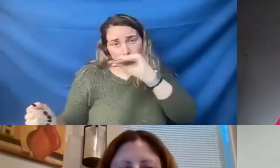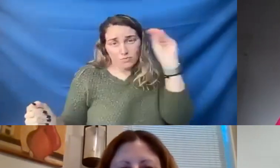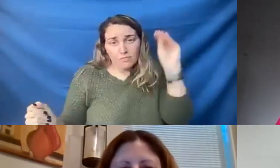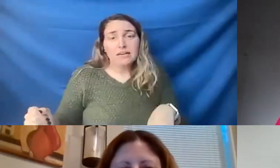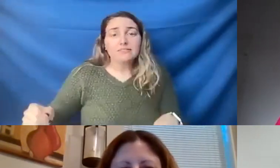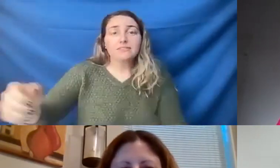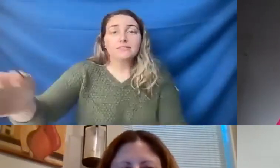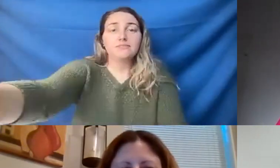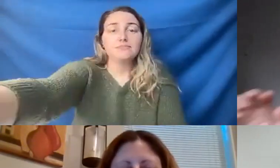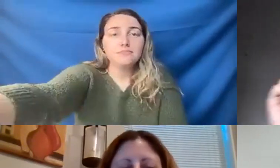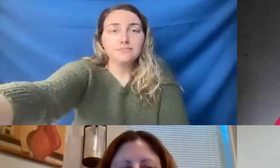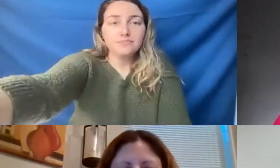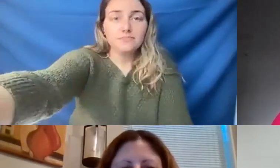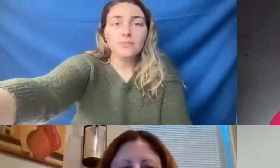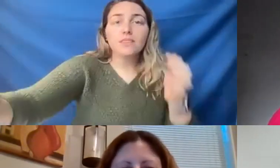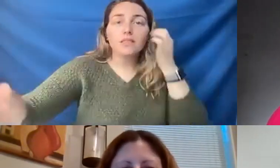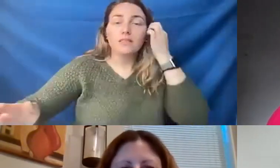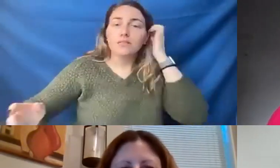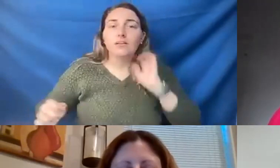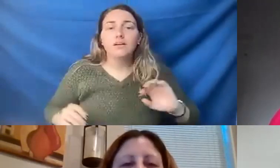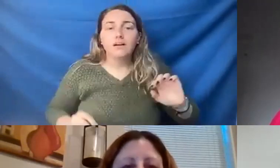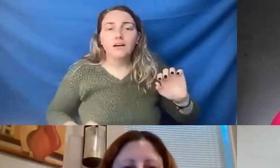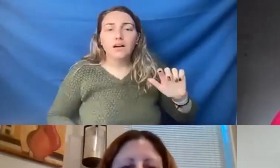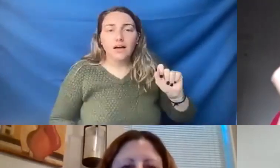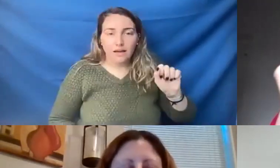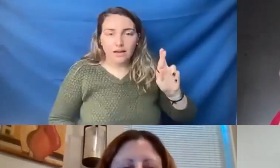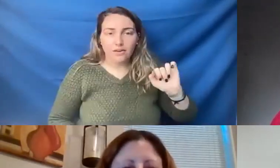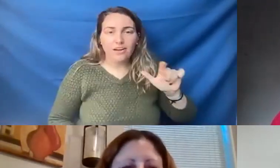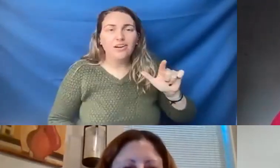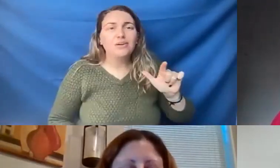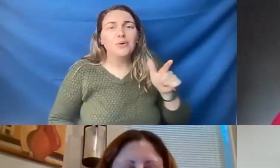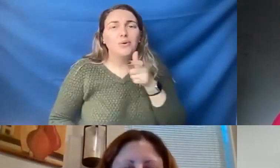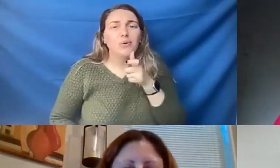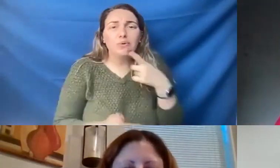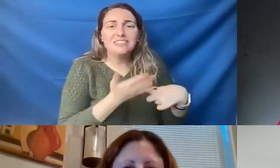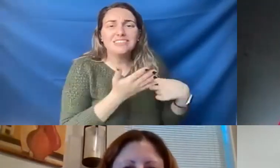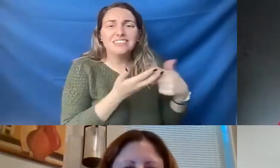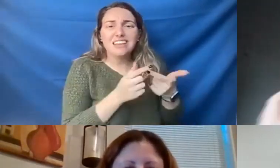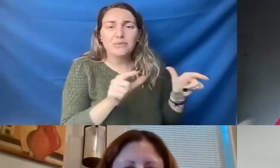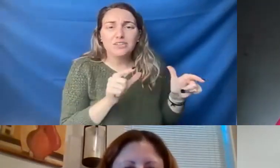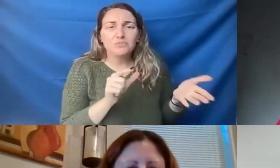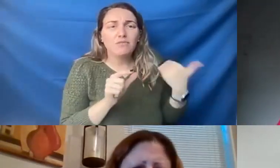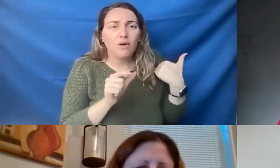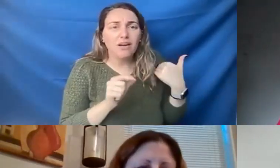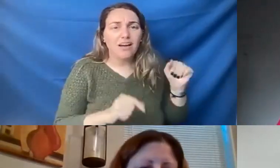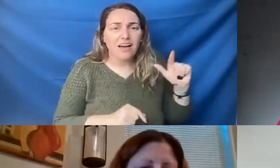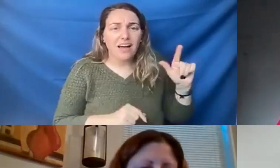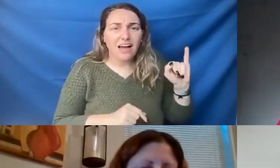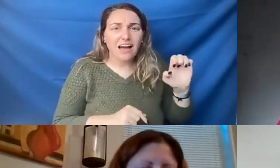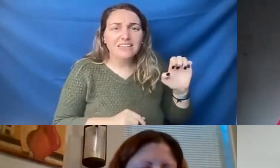on the language earlier, right? Or was it Allie? I think it was You're Allie. muted. You're muted, both of you.